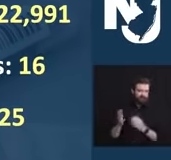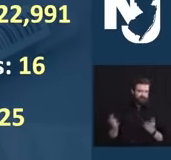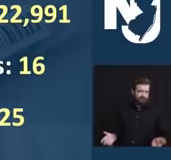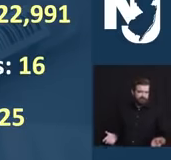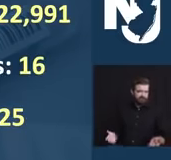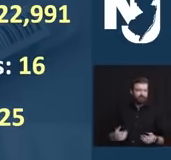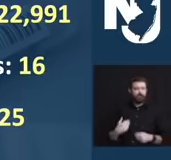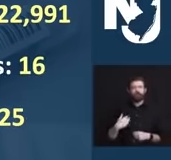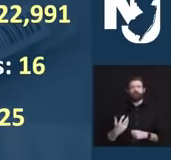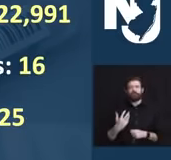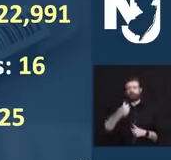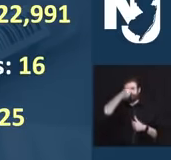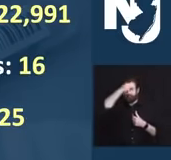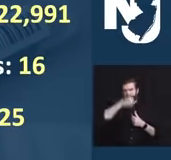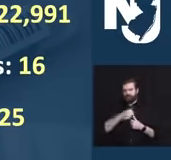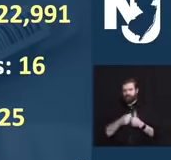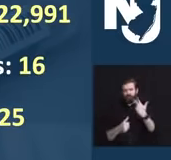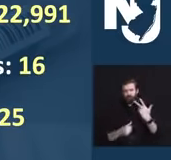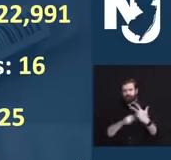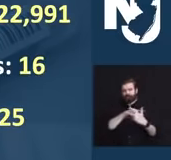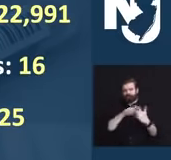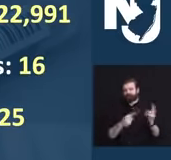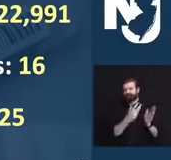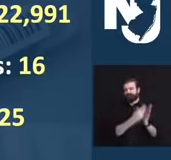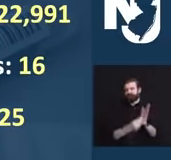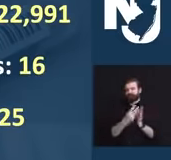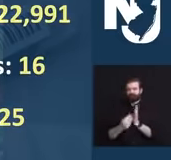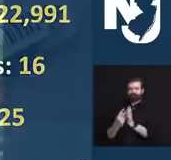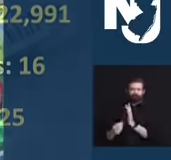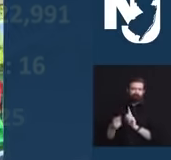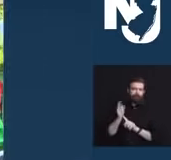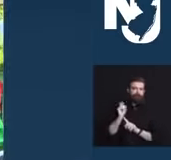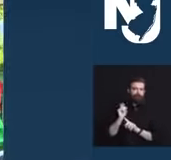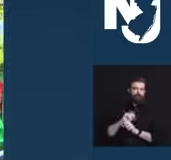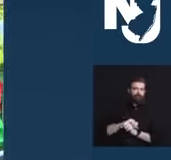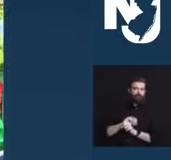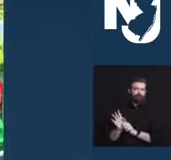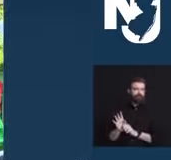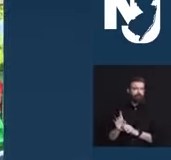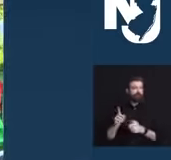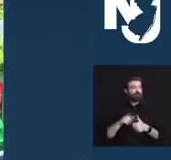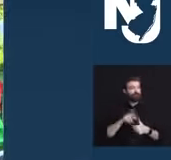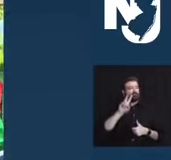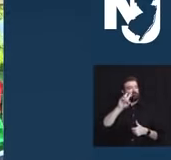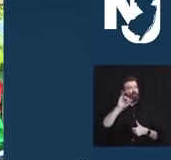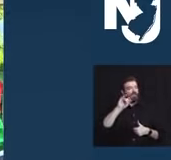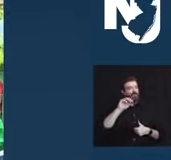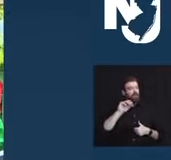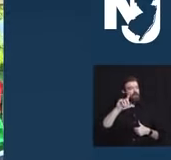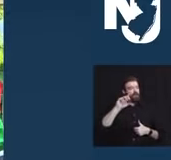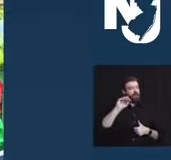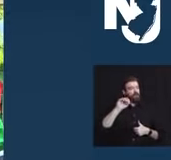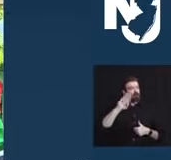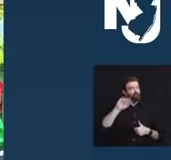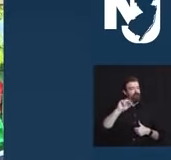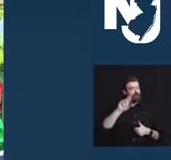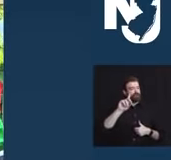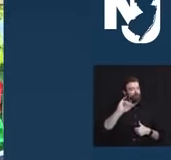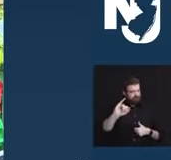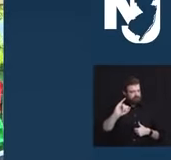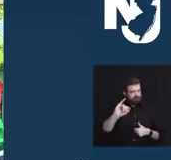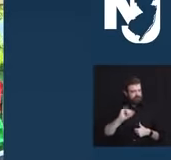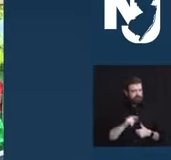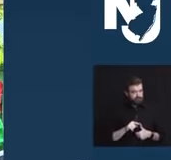of those we've lost. Let's begin with Vito Lombardi from the Colonia section of Woodbridge